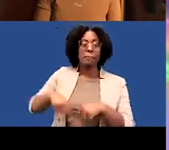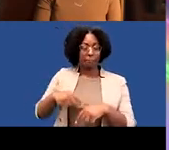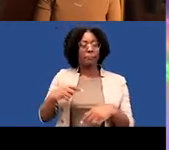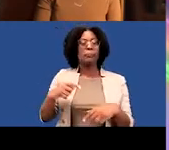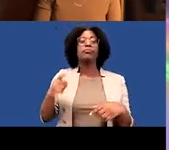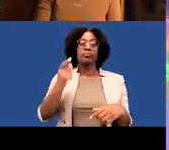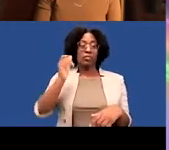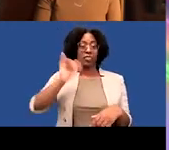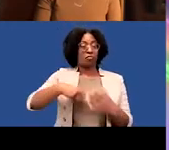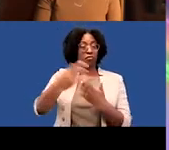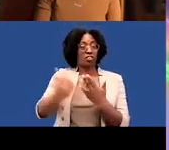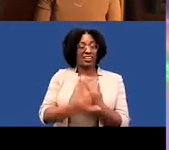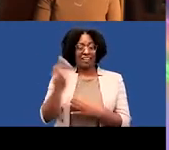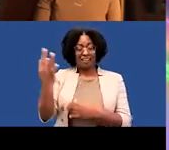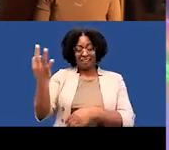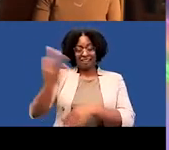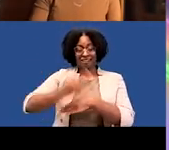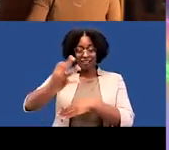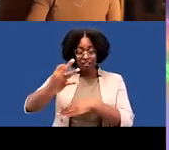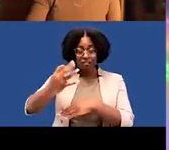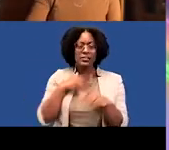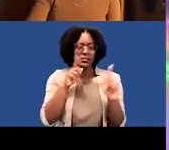over 105 people.